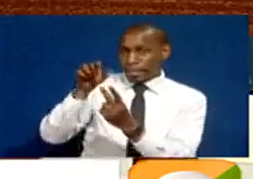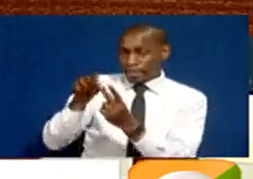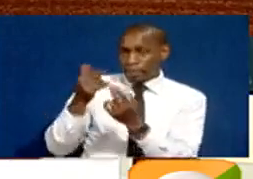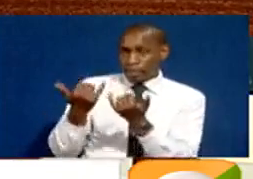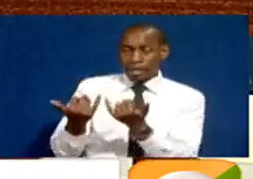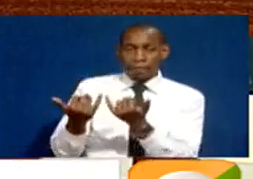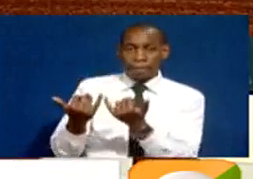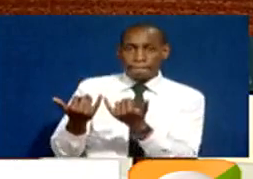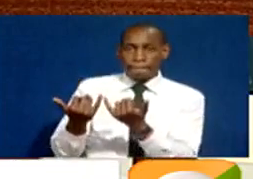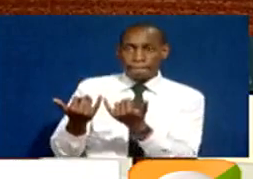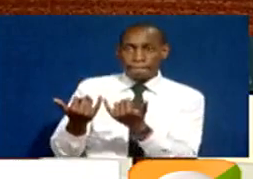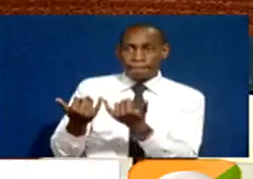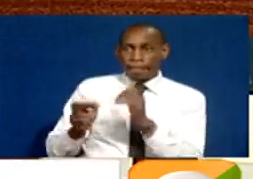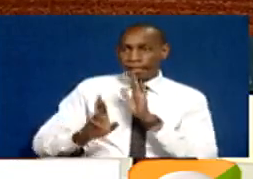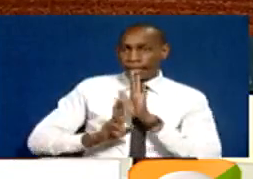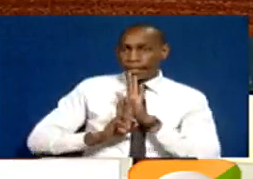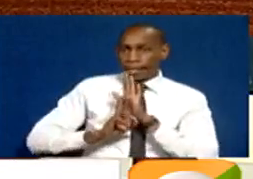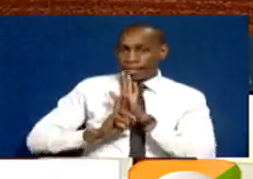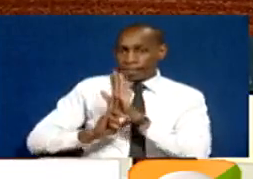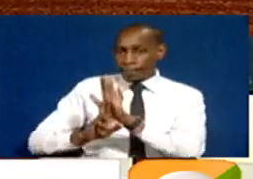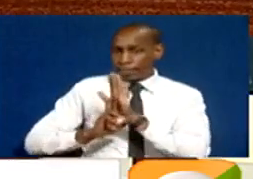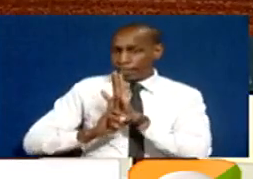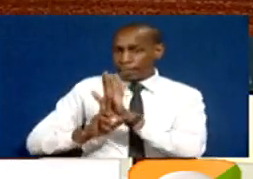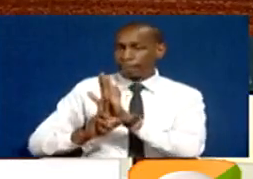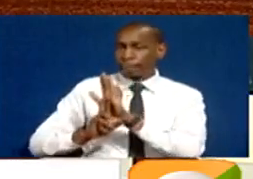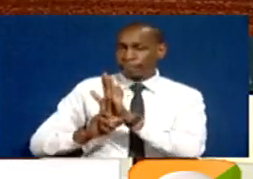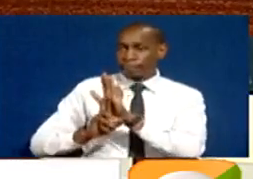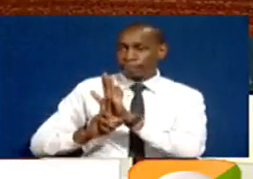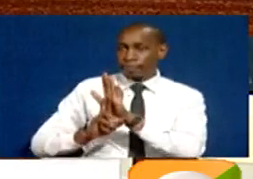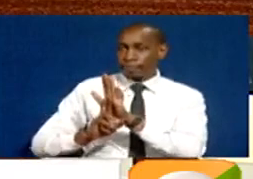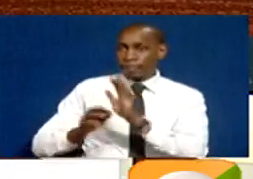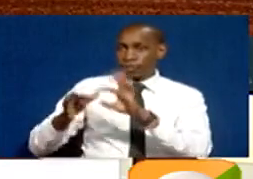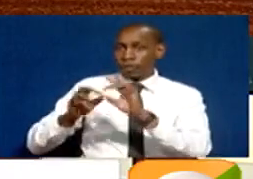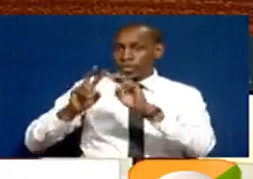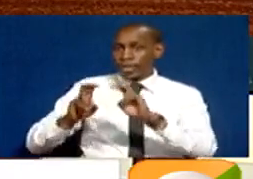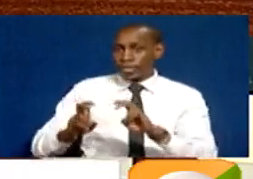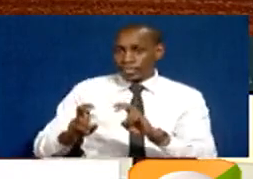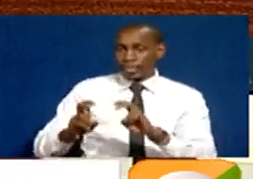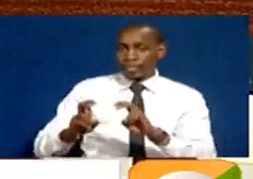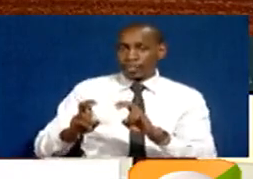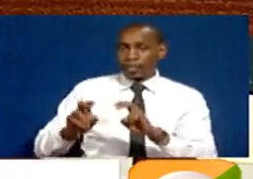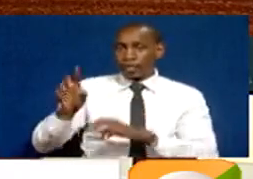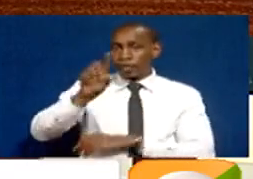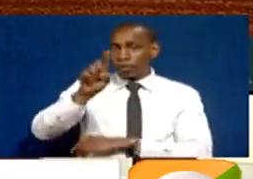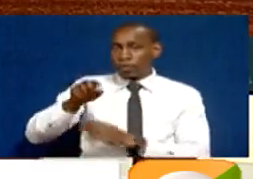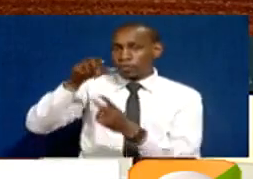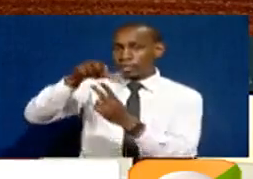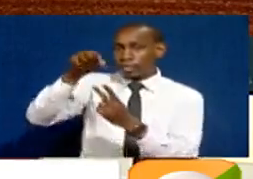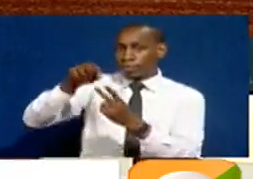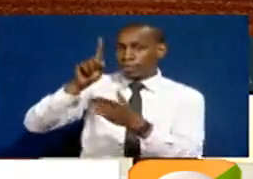Now, when we talk about representativity as part of research, what is that sample that